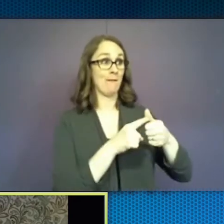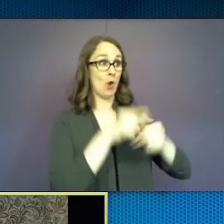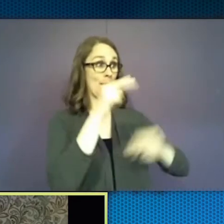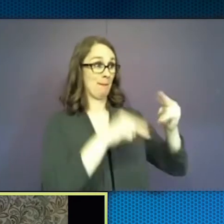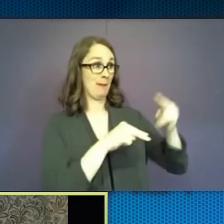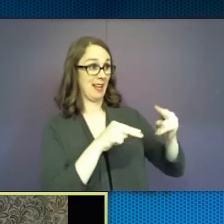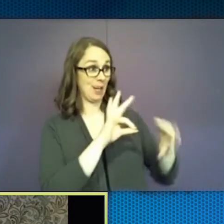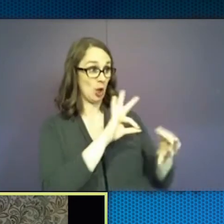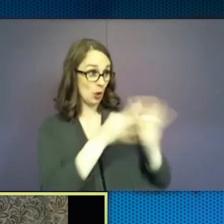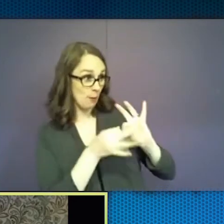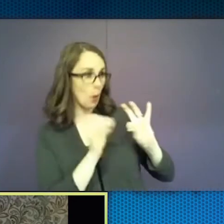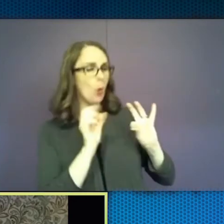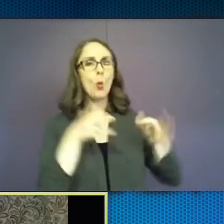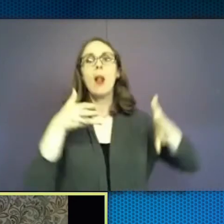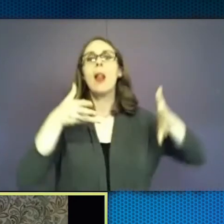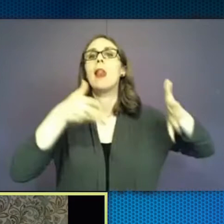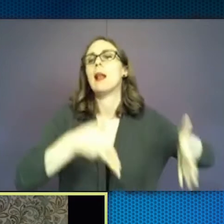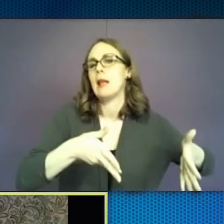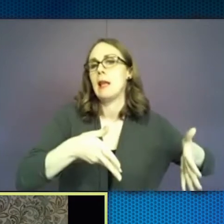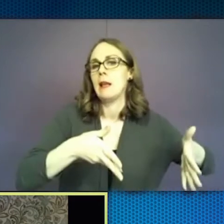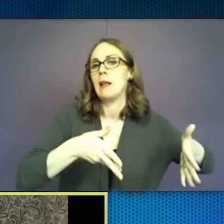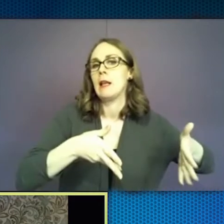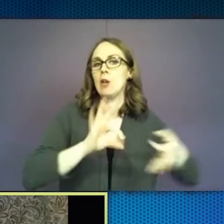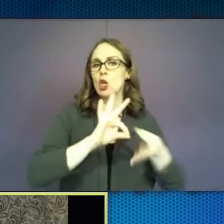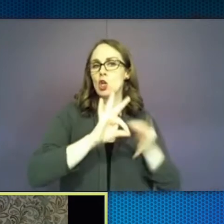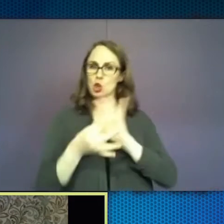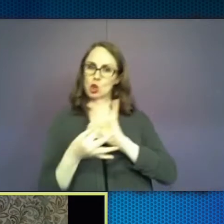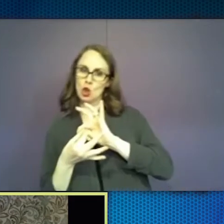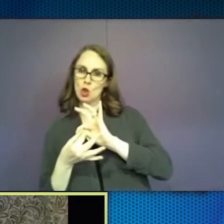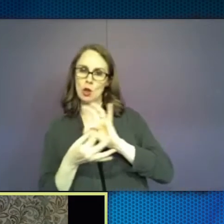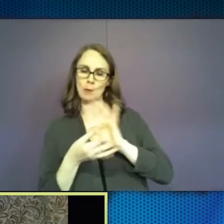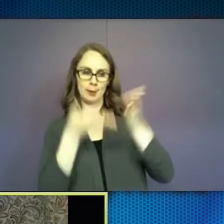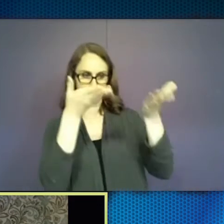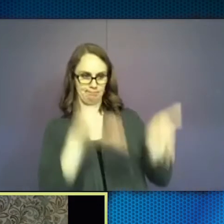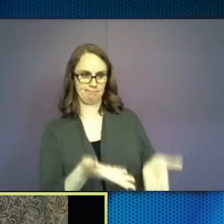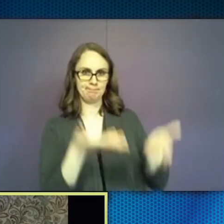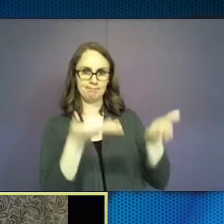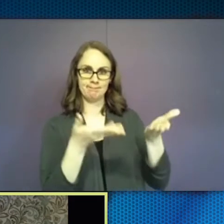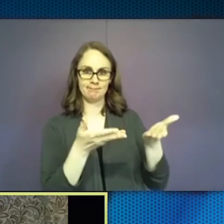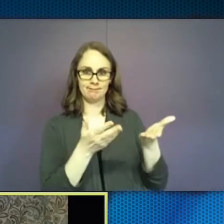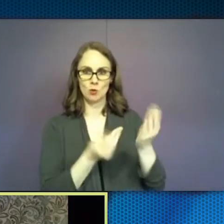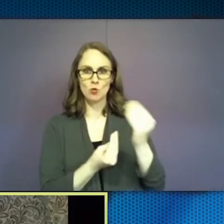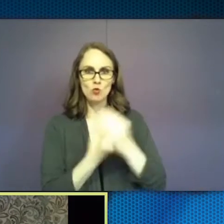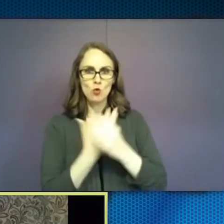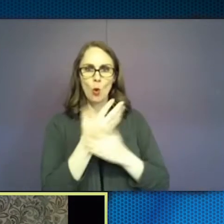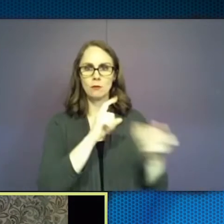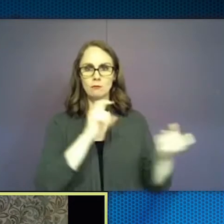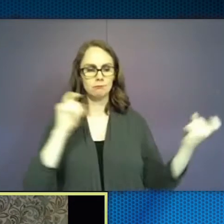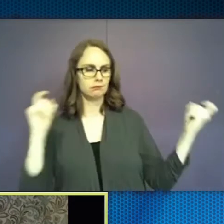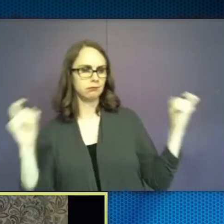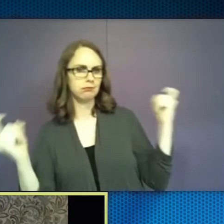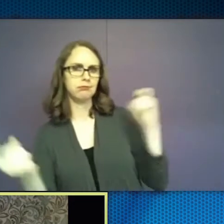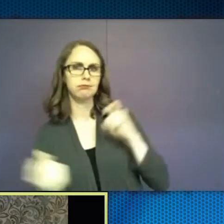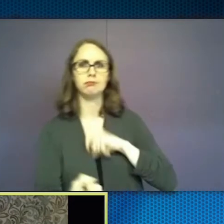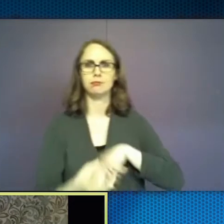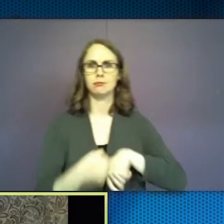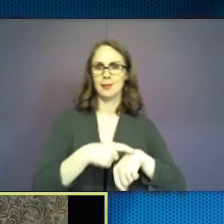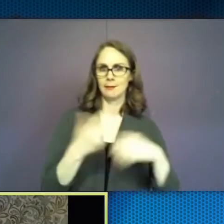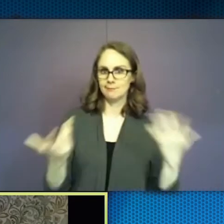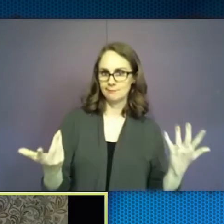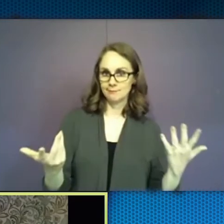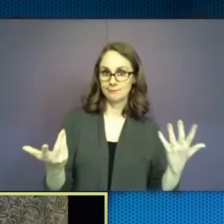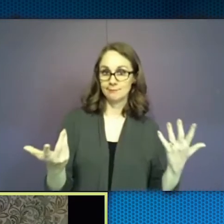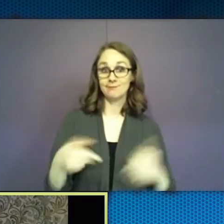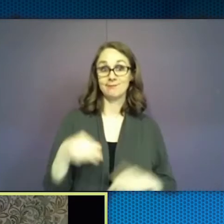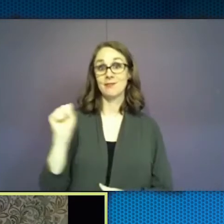it that way? Or do you leave it and interpret it as it is through its growth through time? And in the case